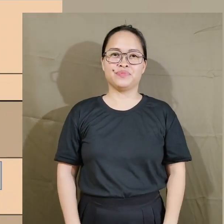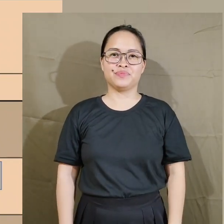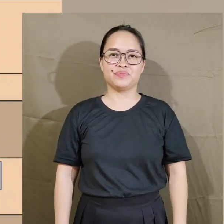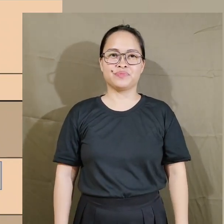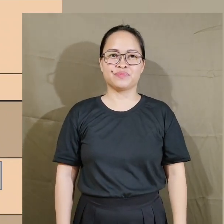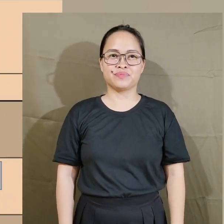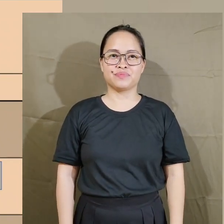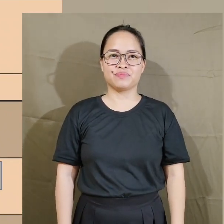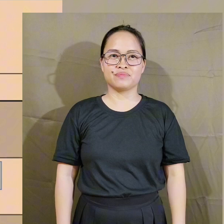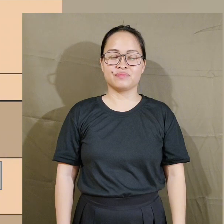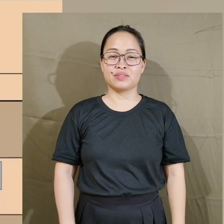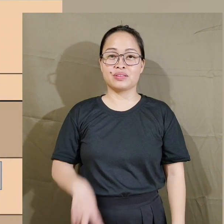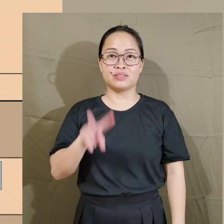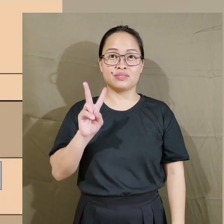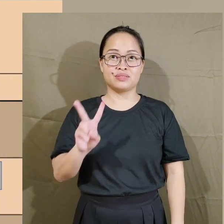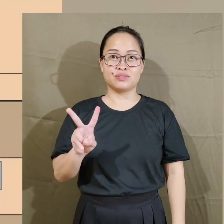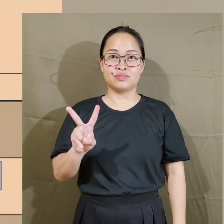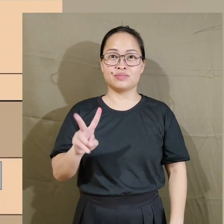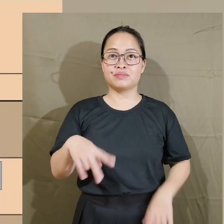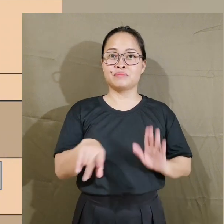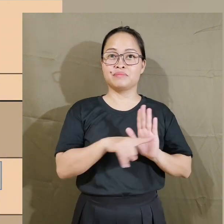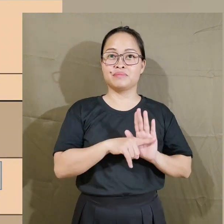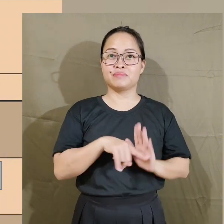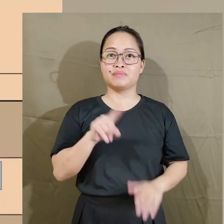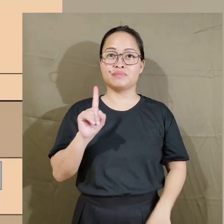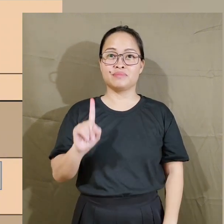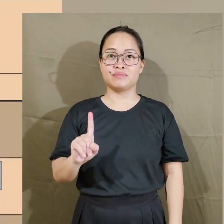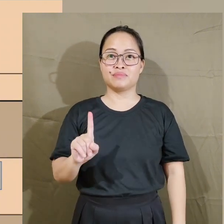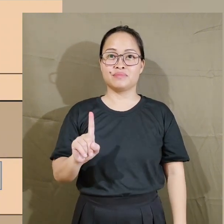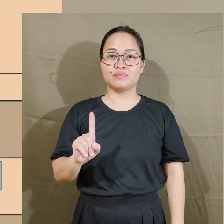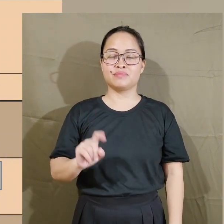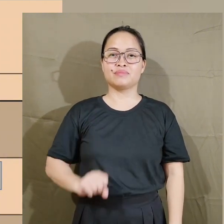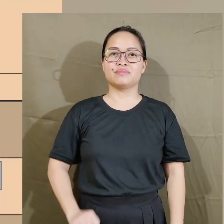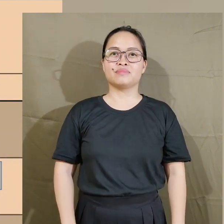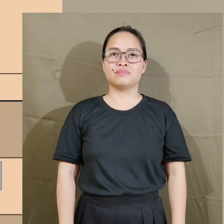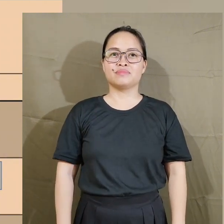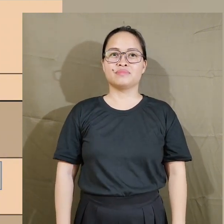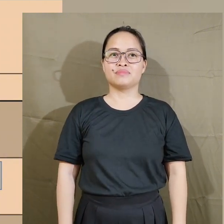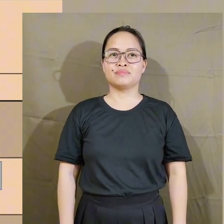hundreds place. So 2 minus 1,